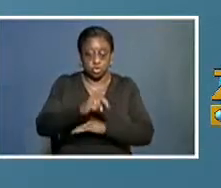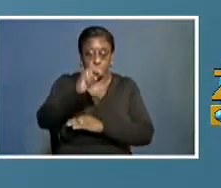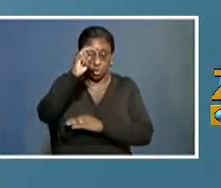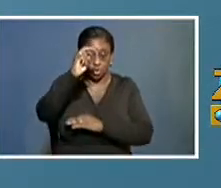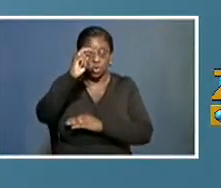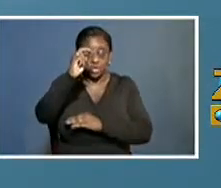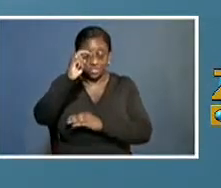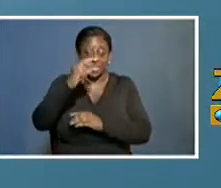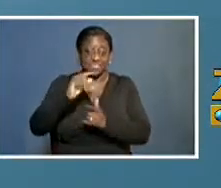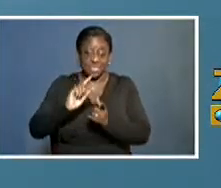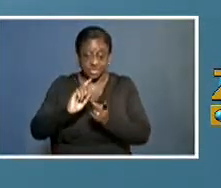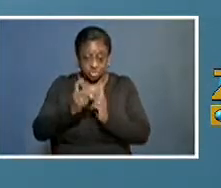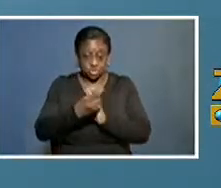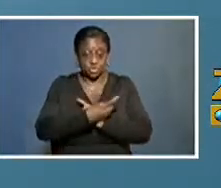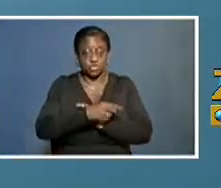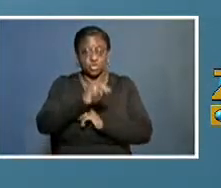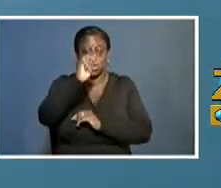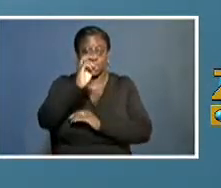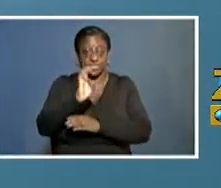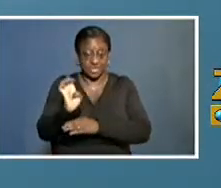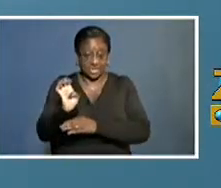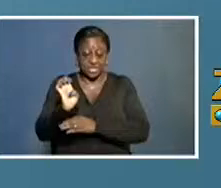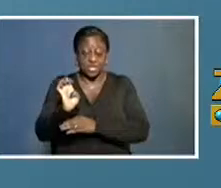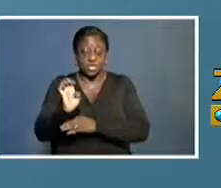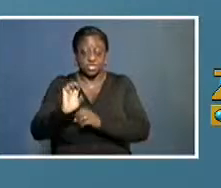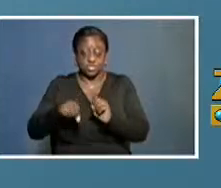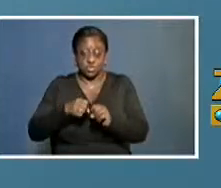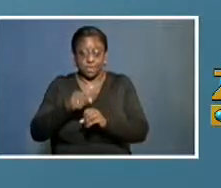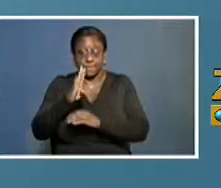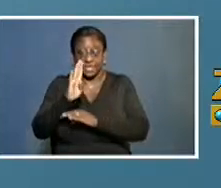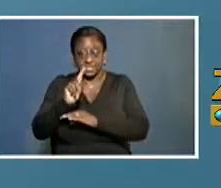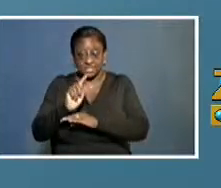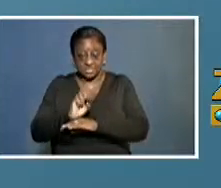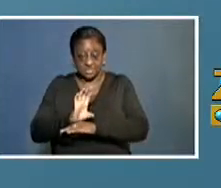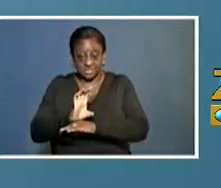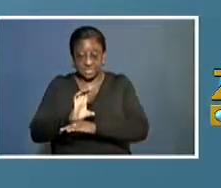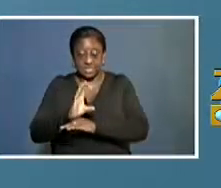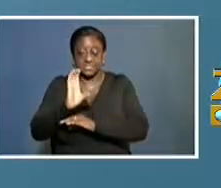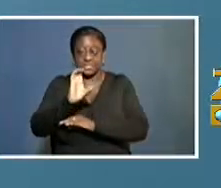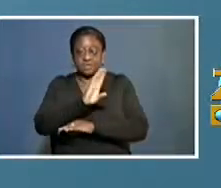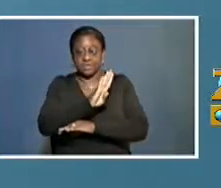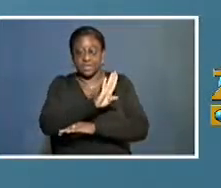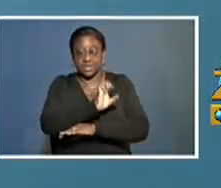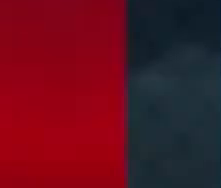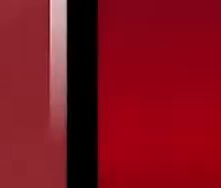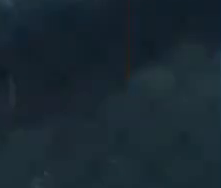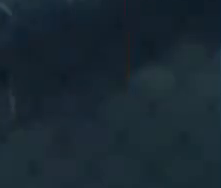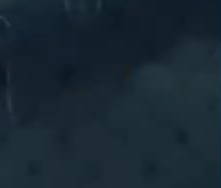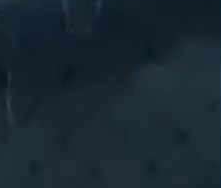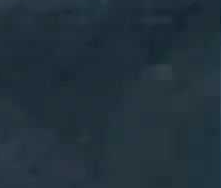the northeast. This has been a tropical weather update brought to you by BTC and CBS Bahamas.